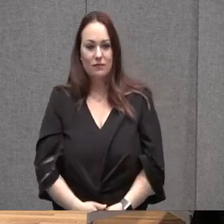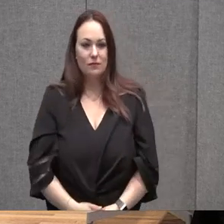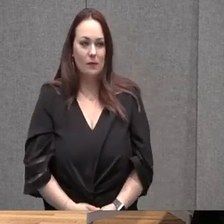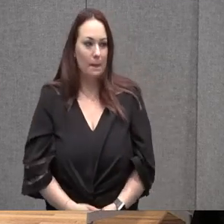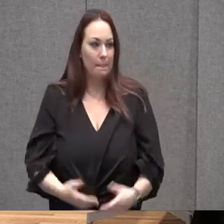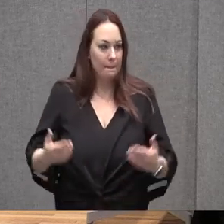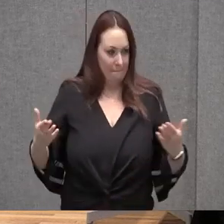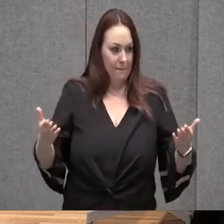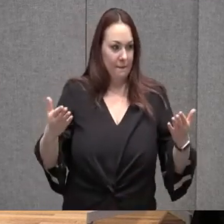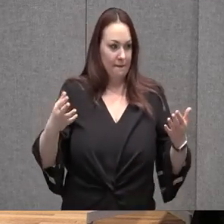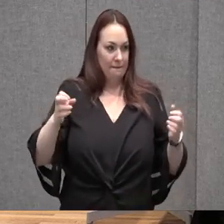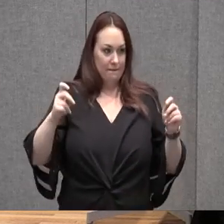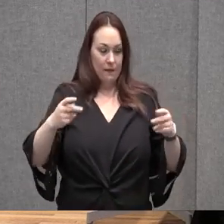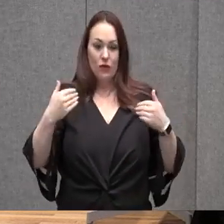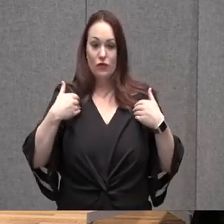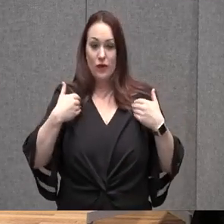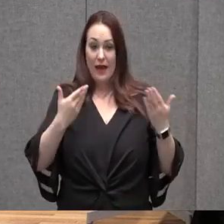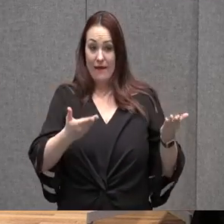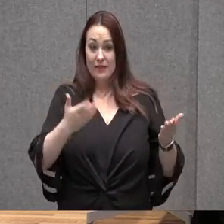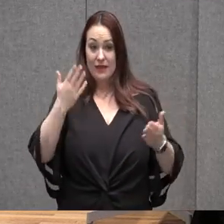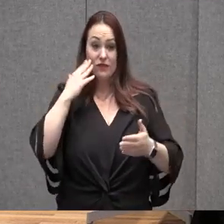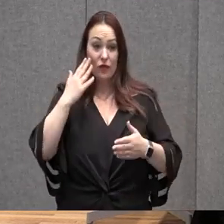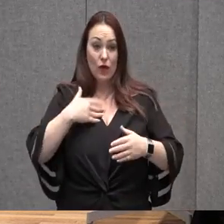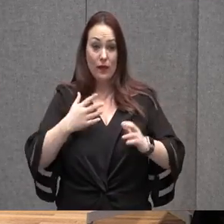Okay, so I was thinking this for our